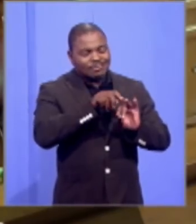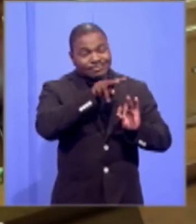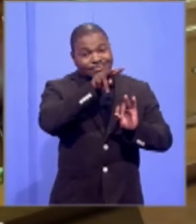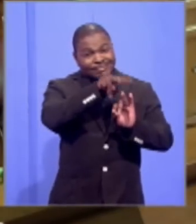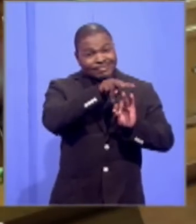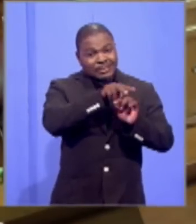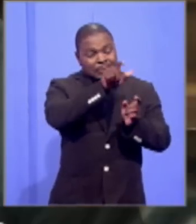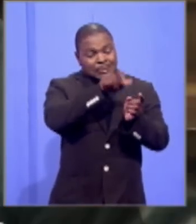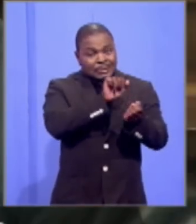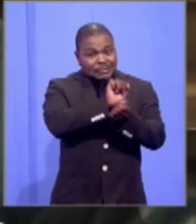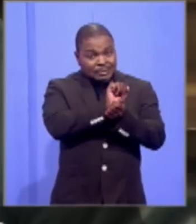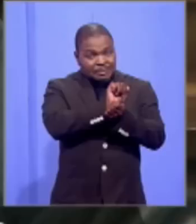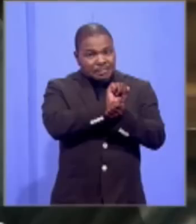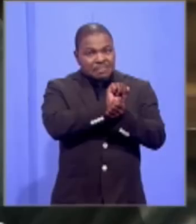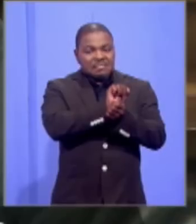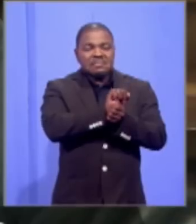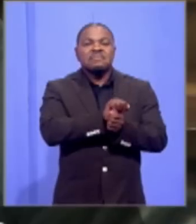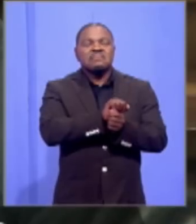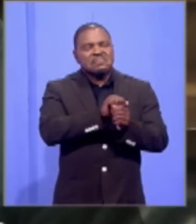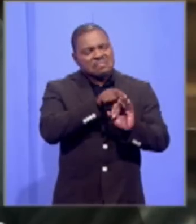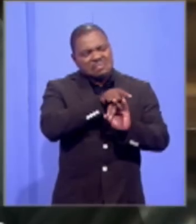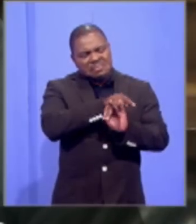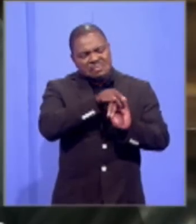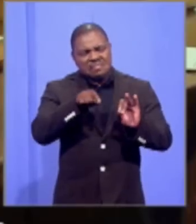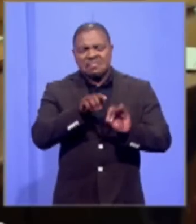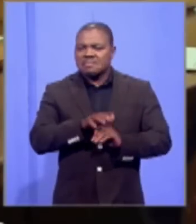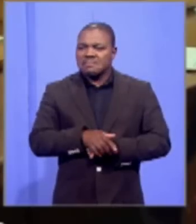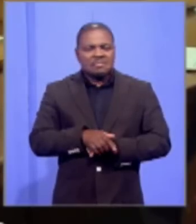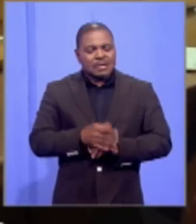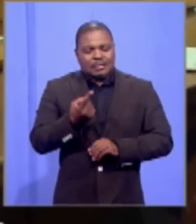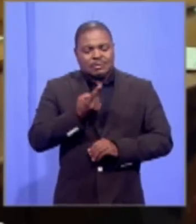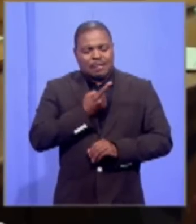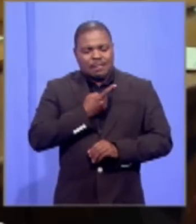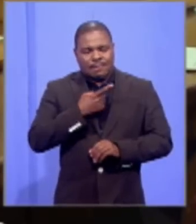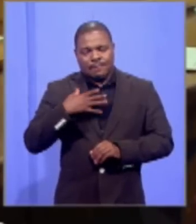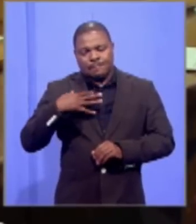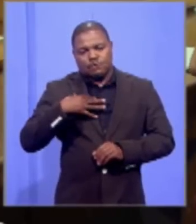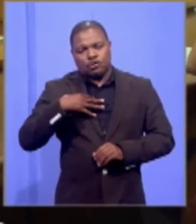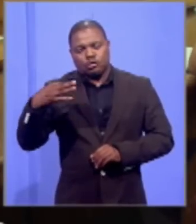ba babedi ba dirile se ka boithaope